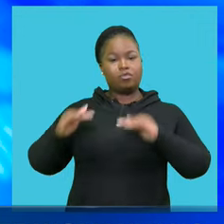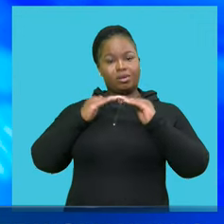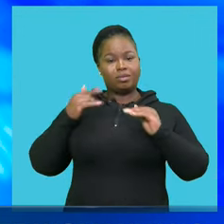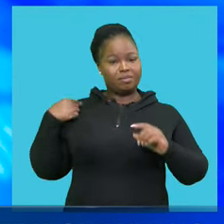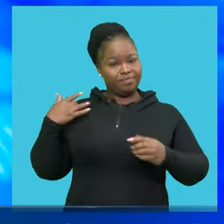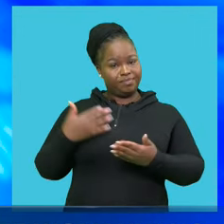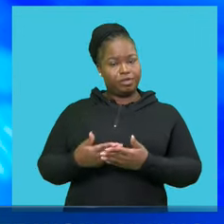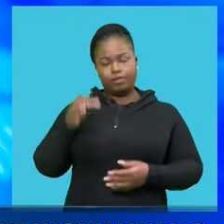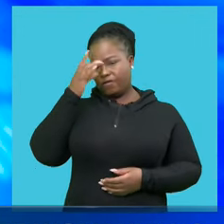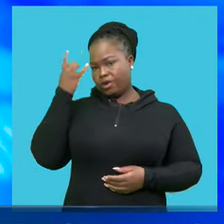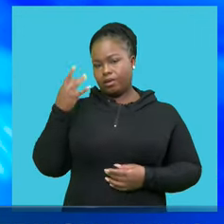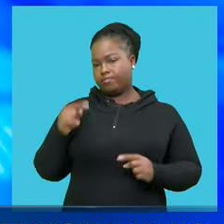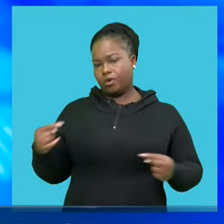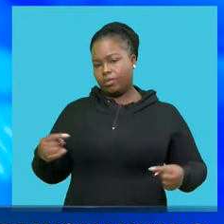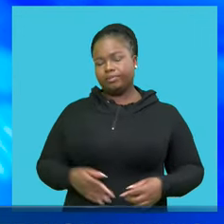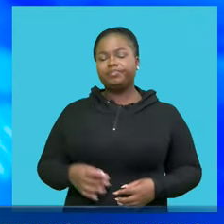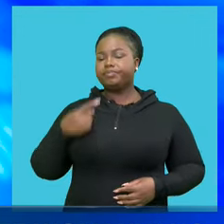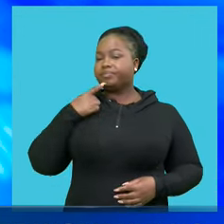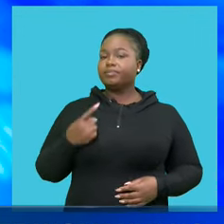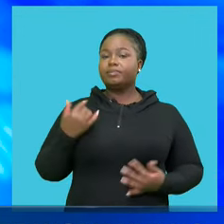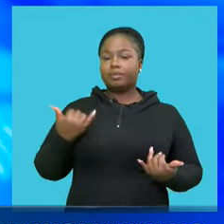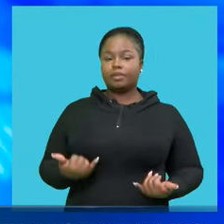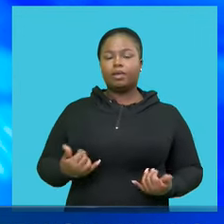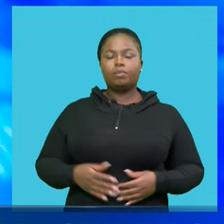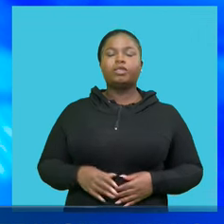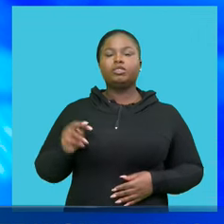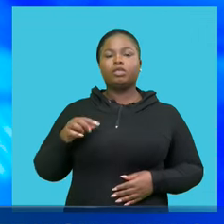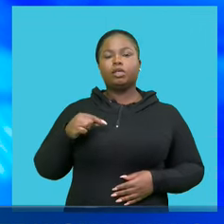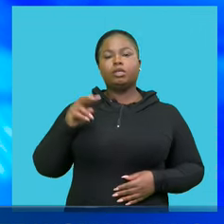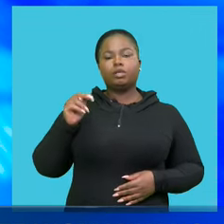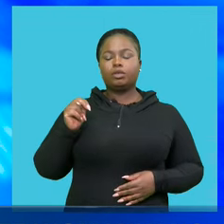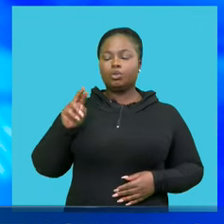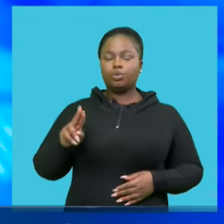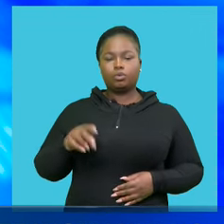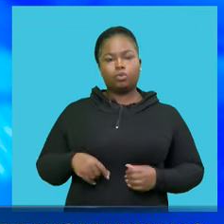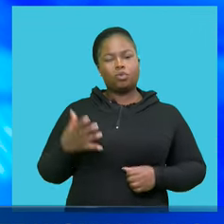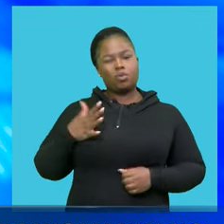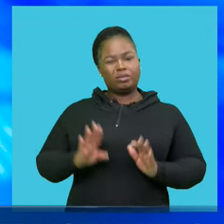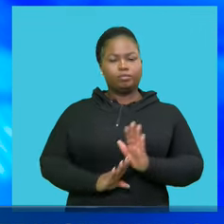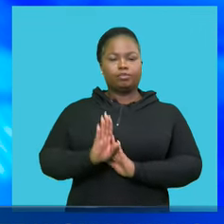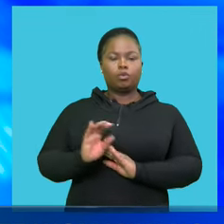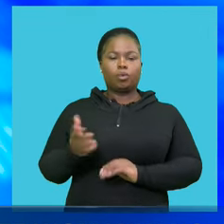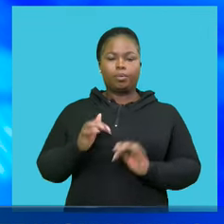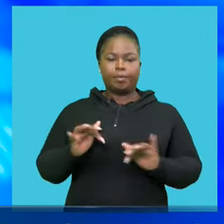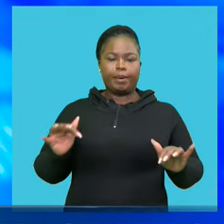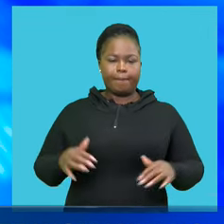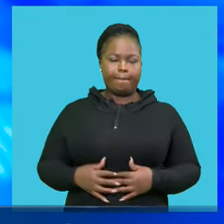Wachoe siti umnyango uka hulumende wumanyano le sizwe uzavuliwe ukunjusela ilizwe wizingel pezulu kakumbina kukukung.